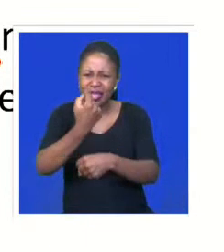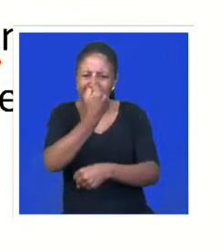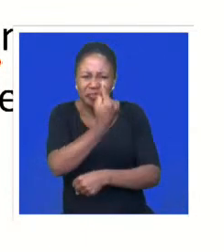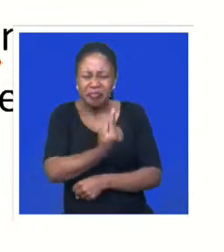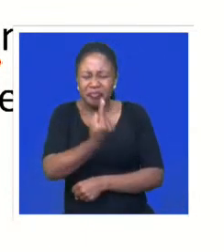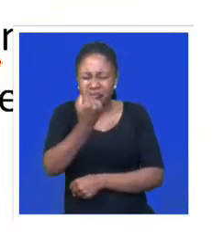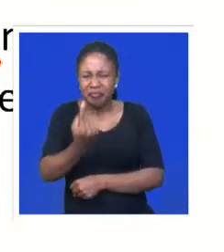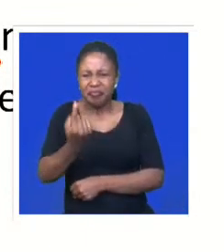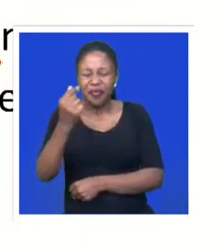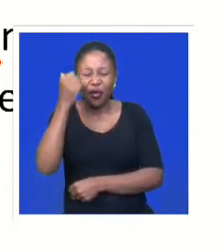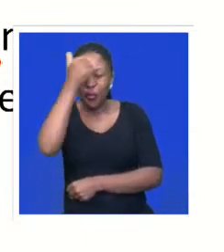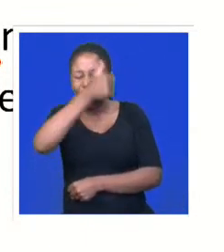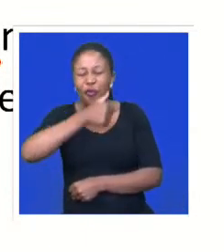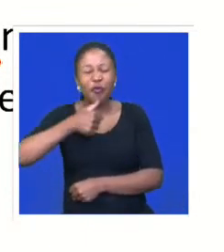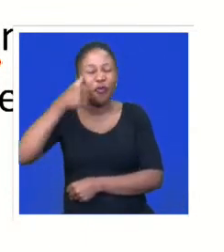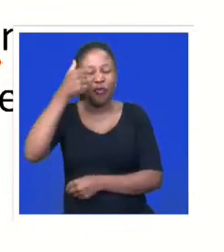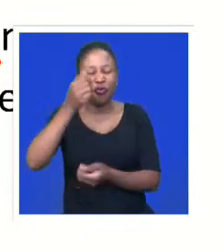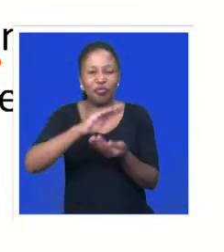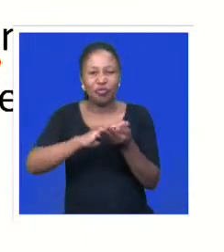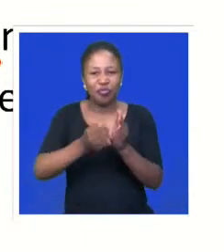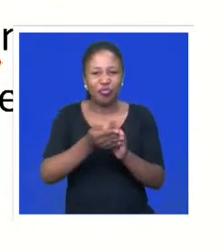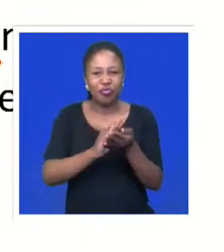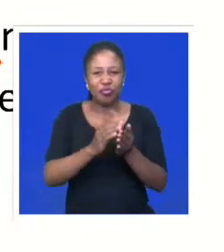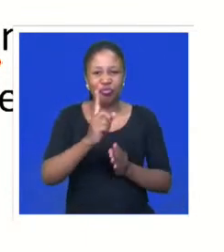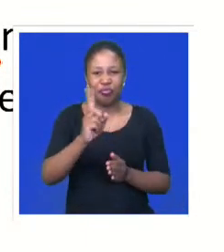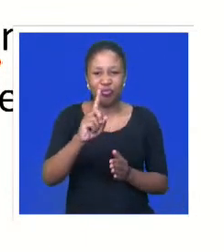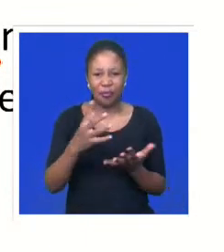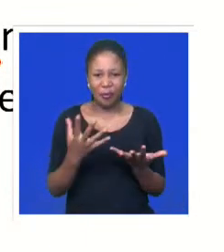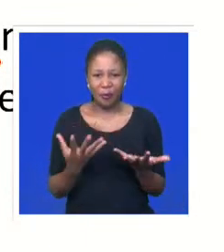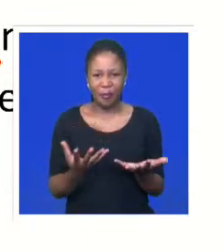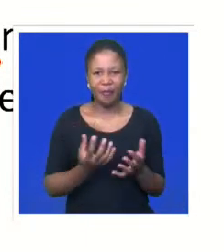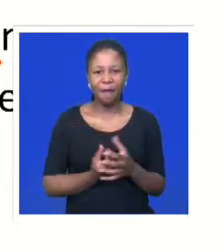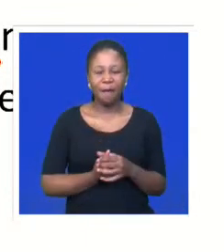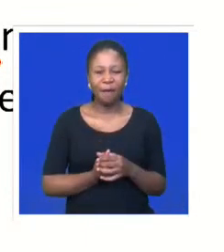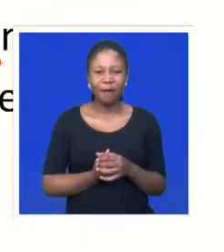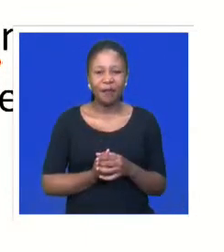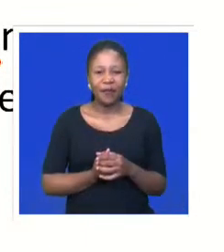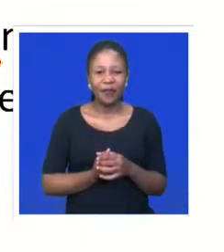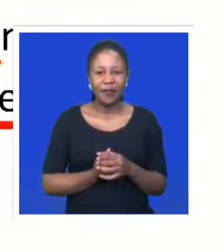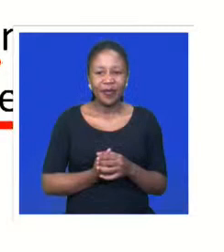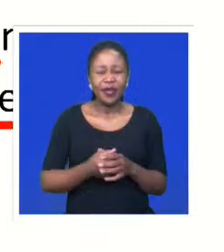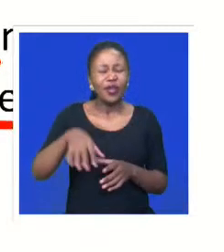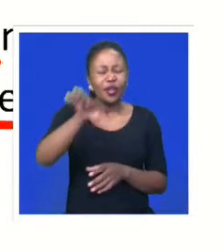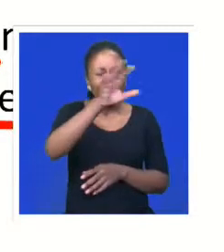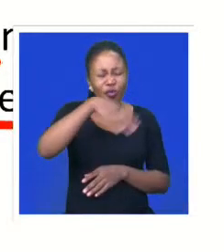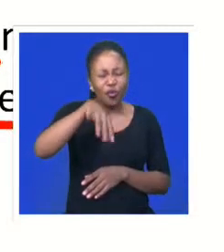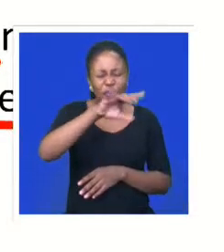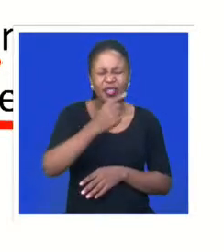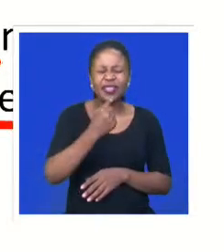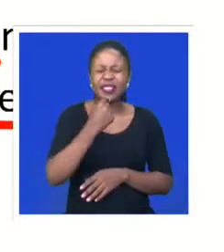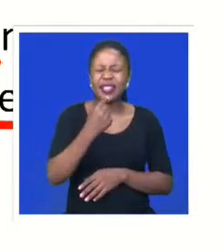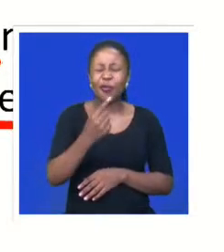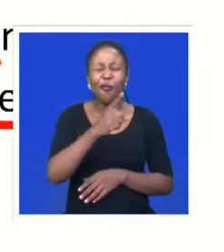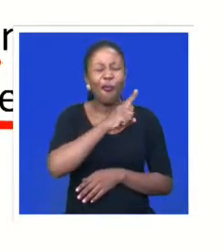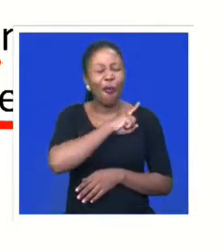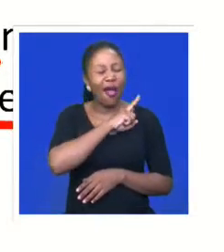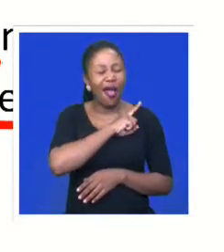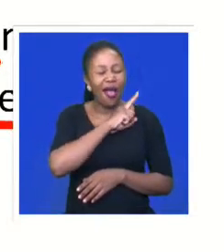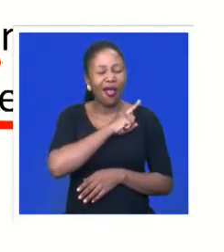Number 4, as a learner, you should be able to give possible reasons why the universe was